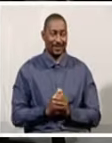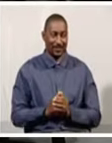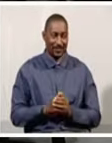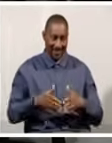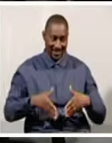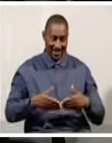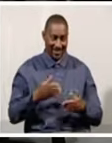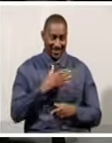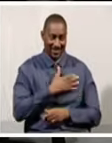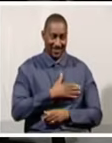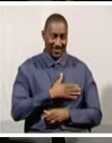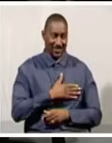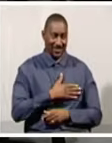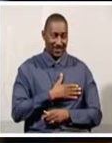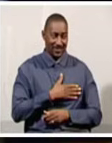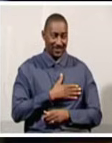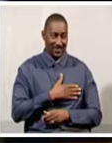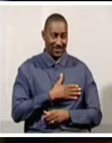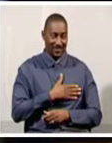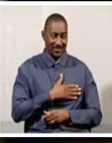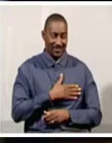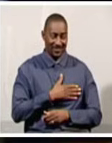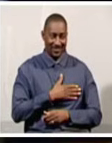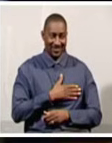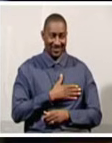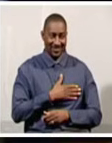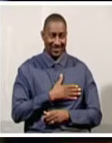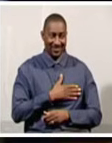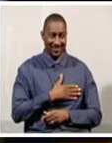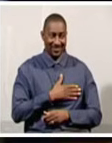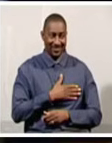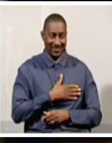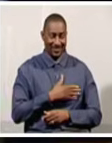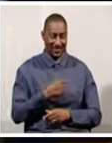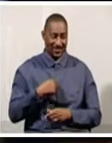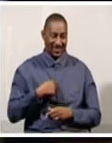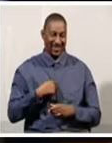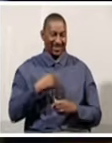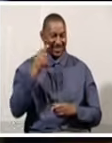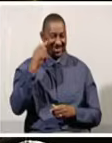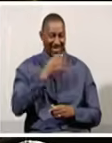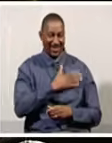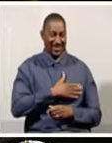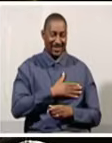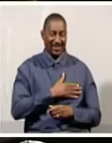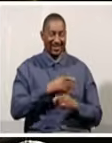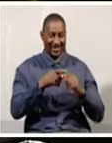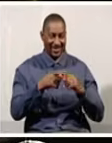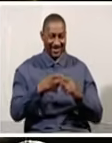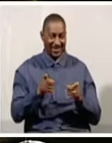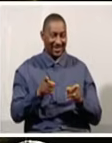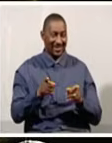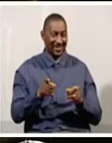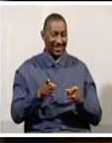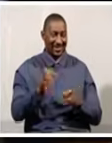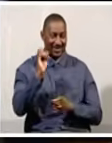like being a guest? Are you on the other side? It's nerve-wracking. Funny enough, I feel like I'm in a complete different studio, but I'm exactly in the same place, just seated